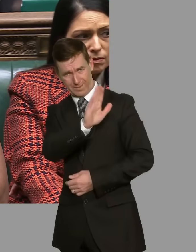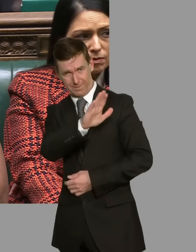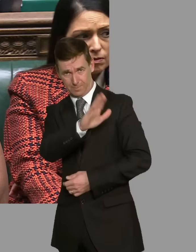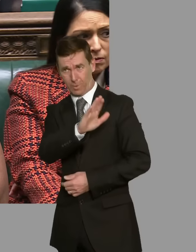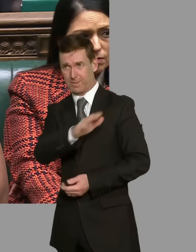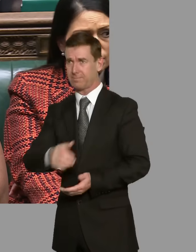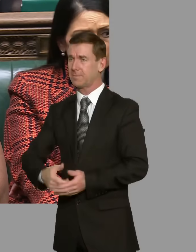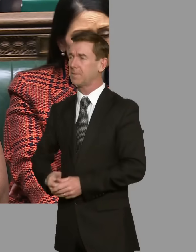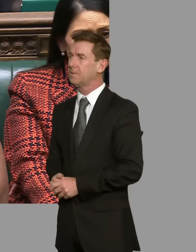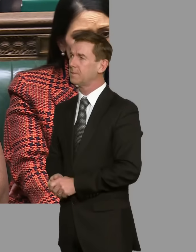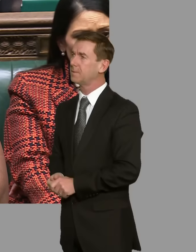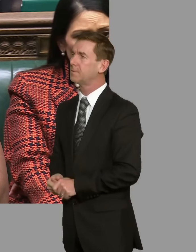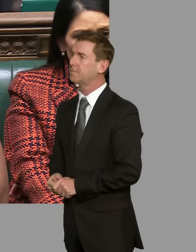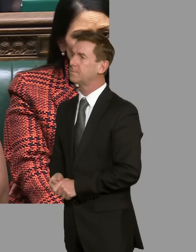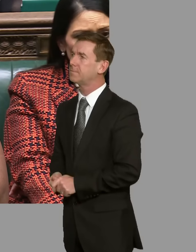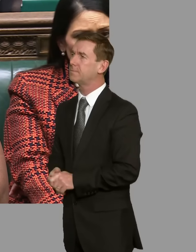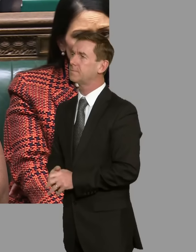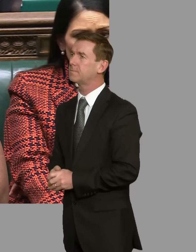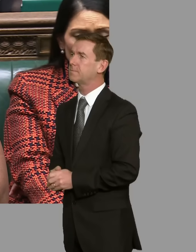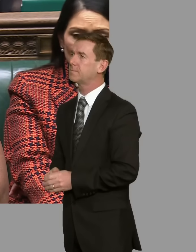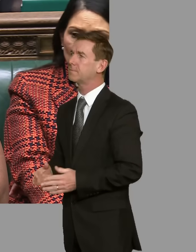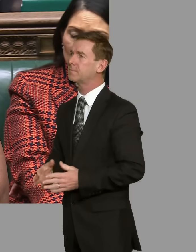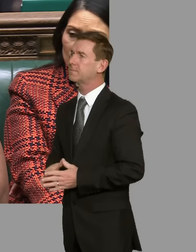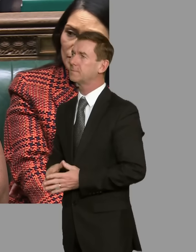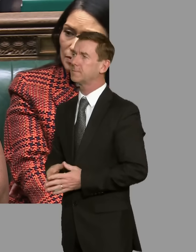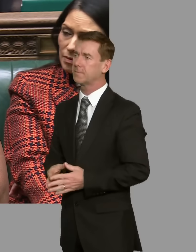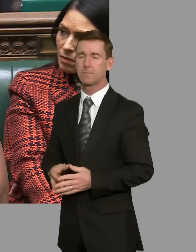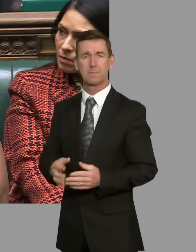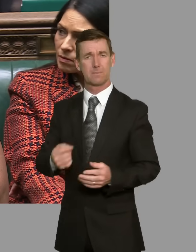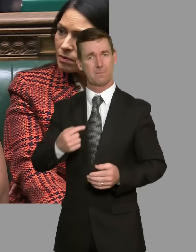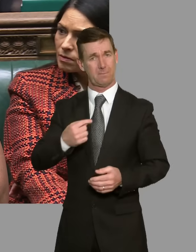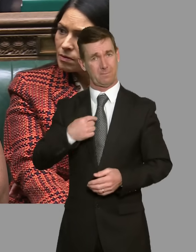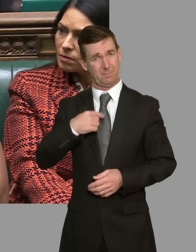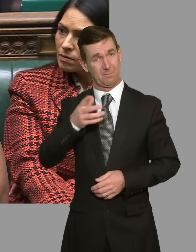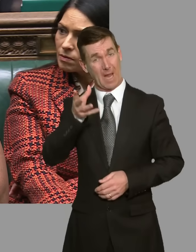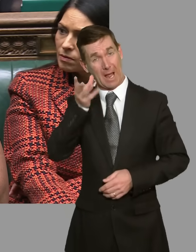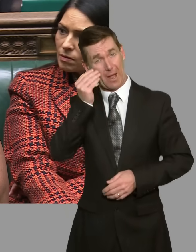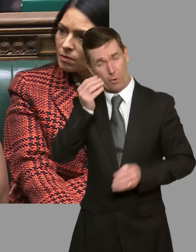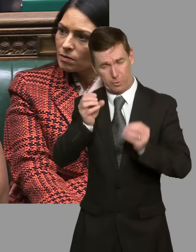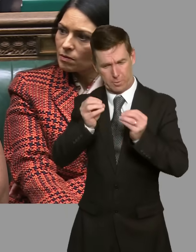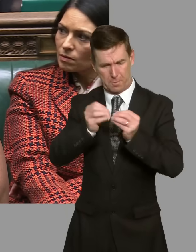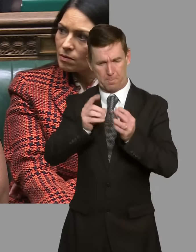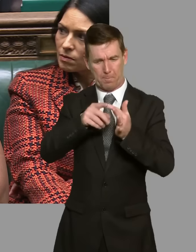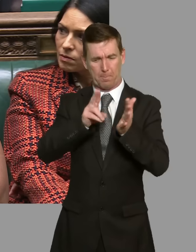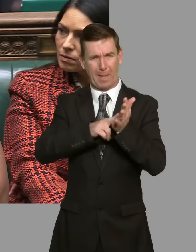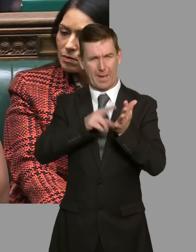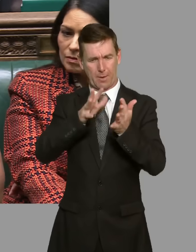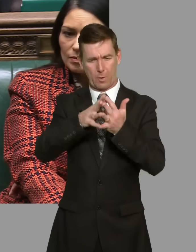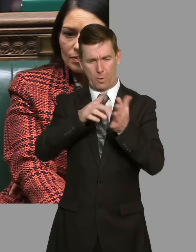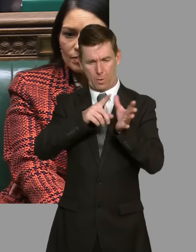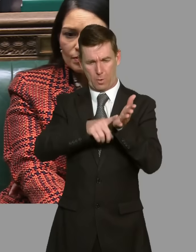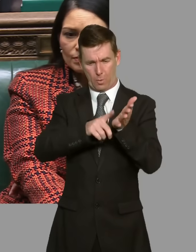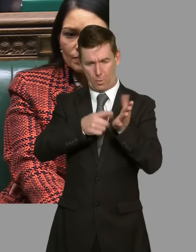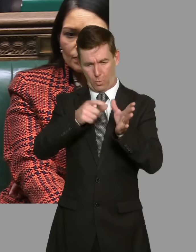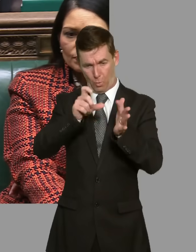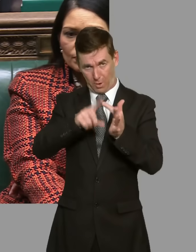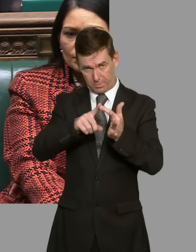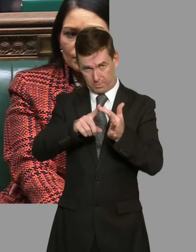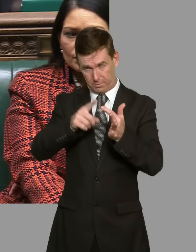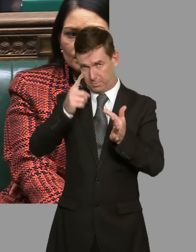What Ben Wallace said was that spending had fallen under all governments.